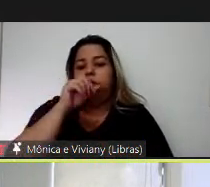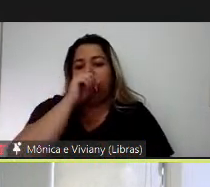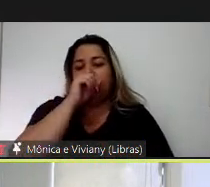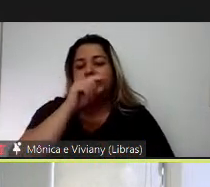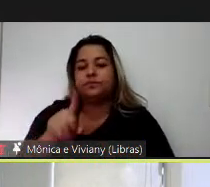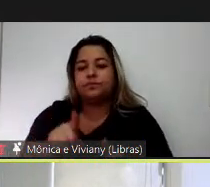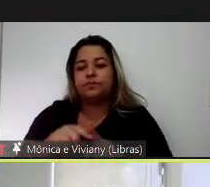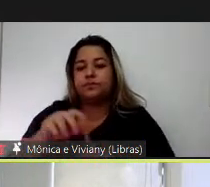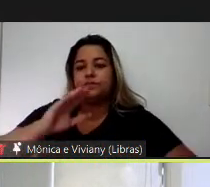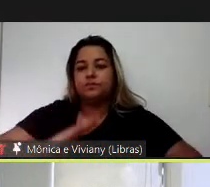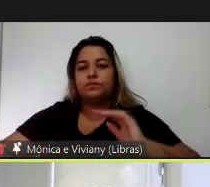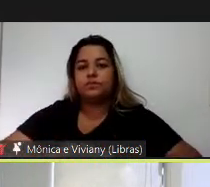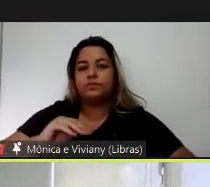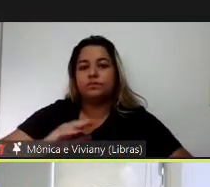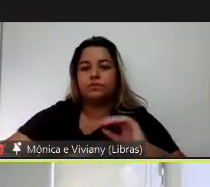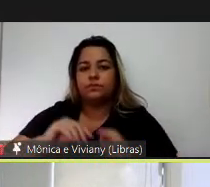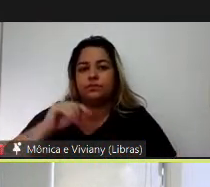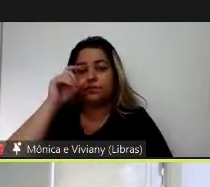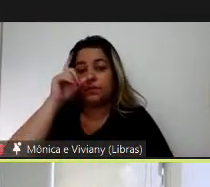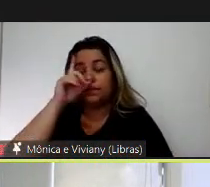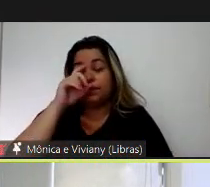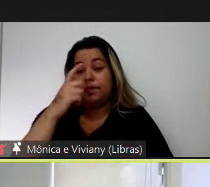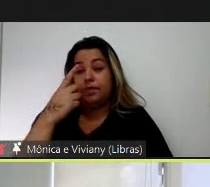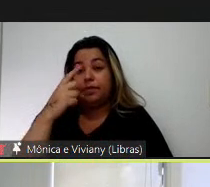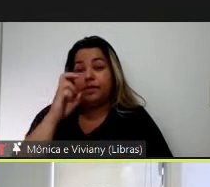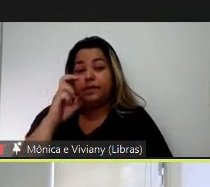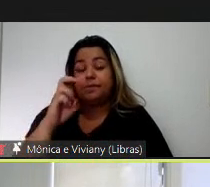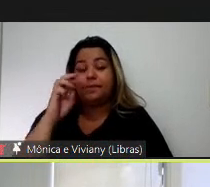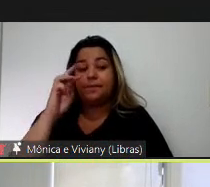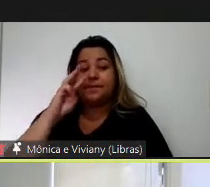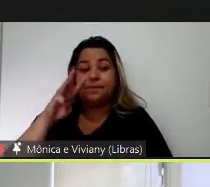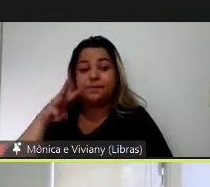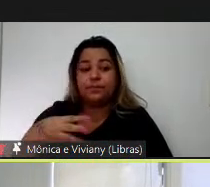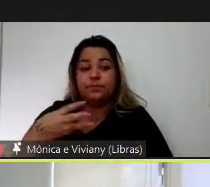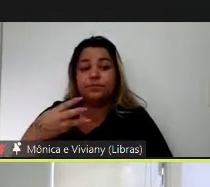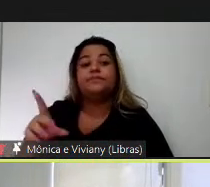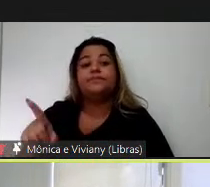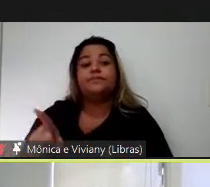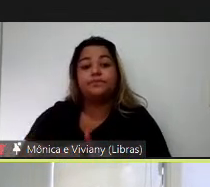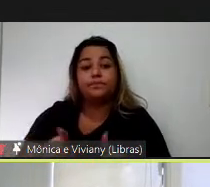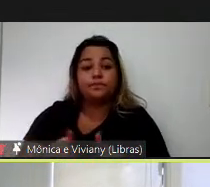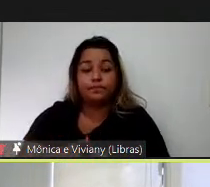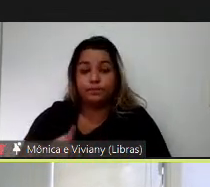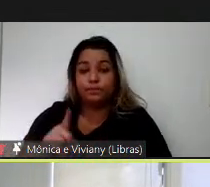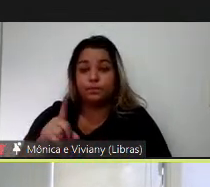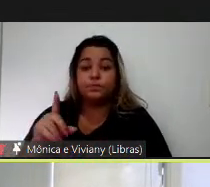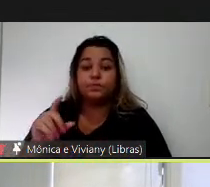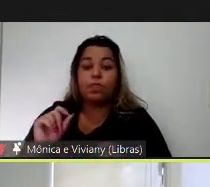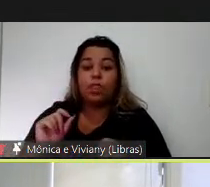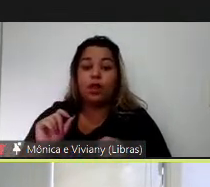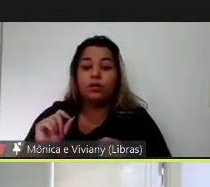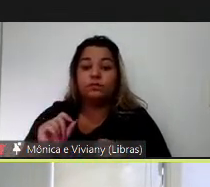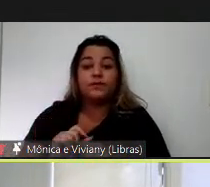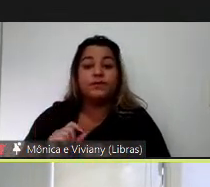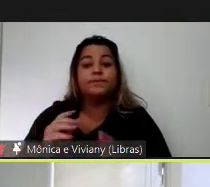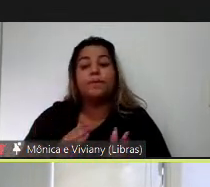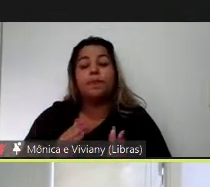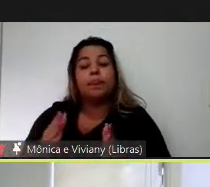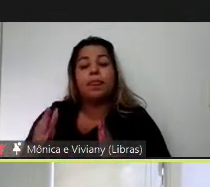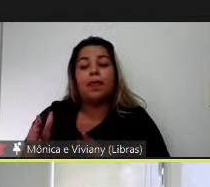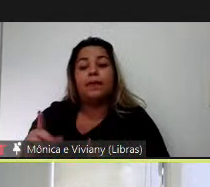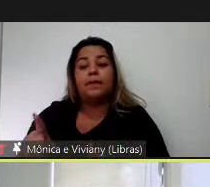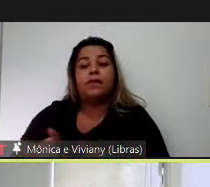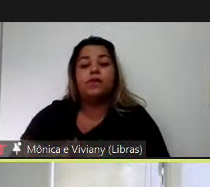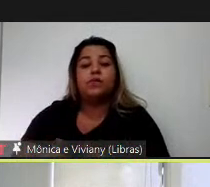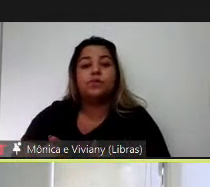that we make available to this program, more than 1,000 doctors acting on